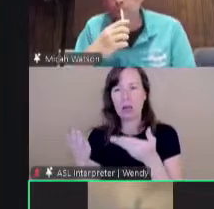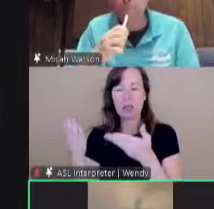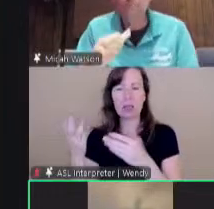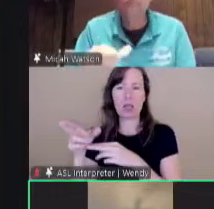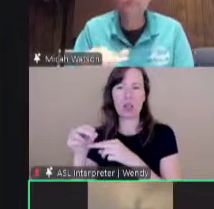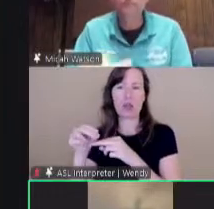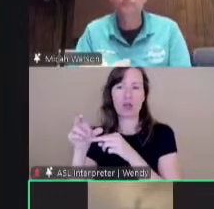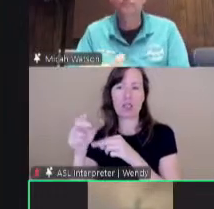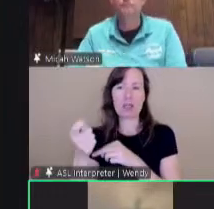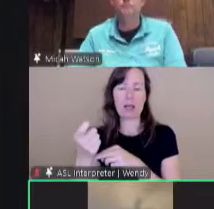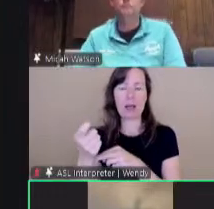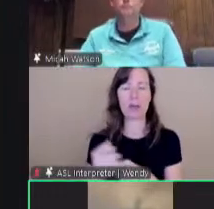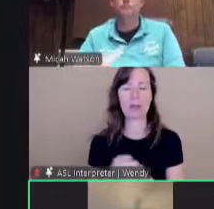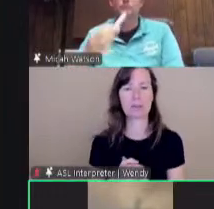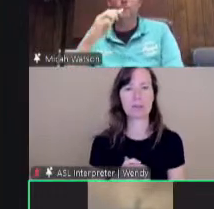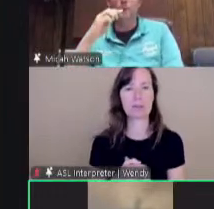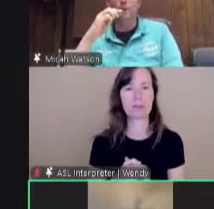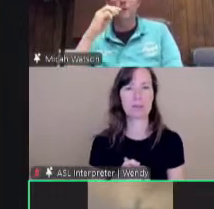slightly.